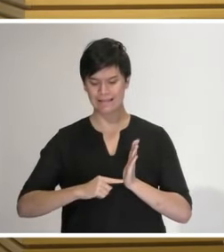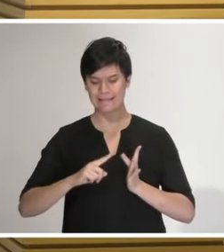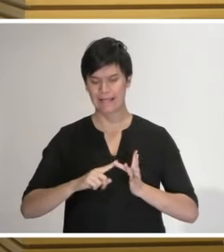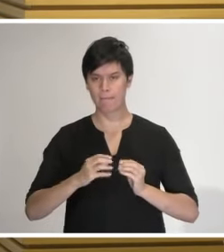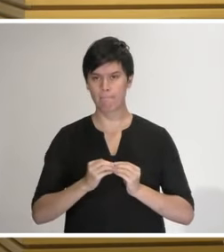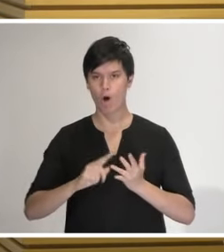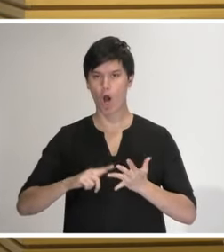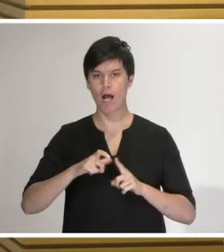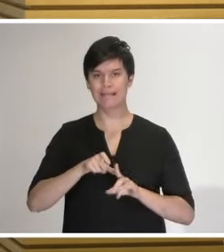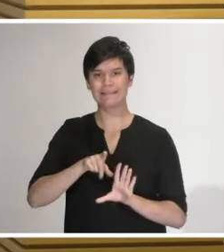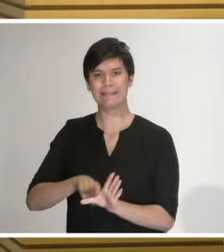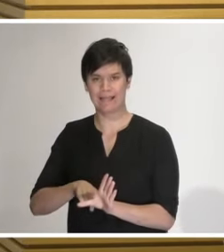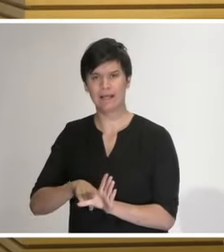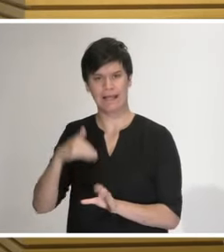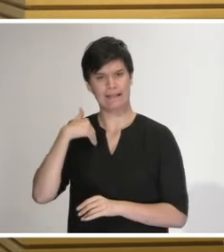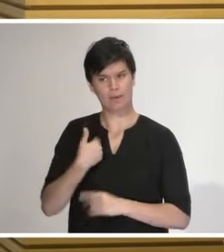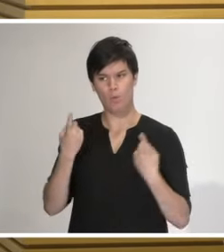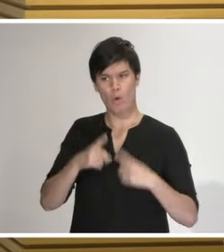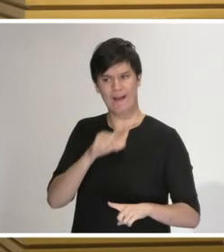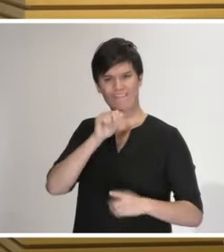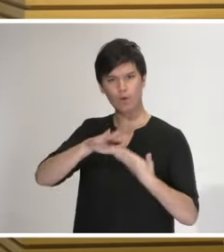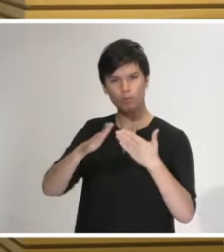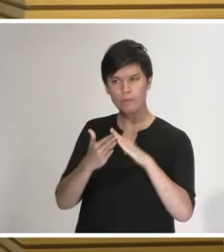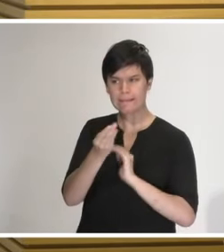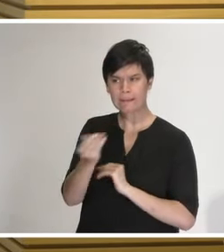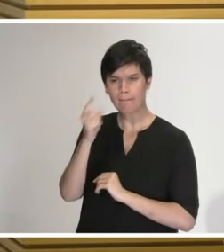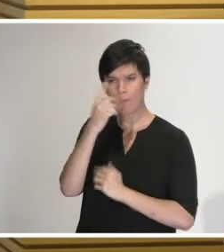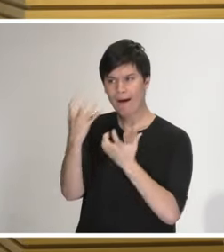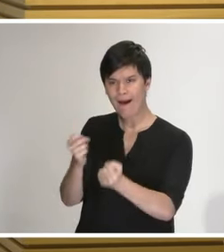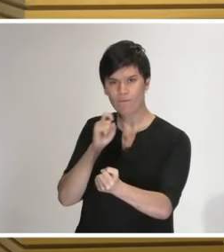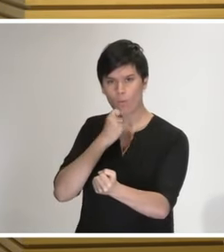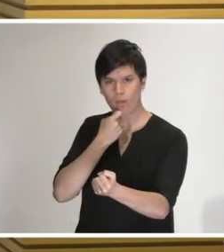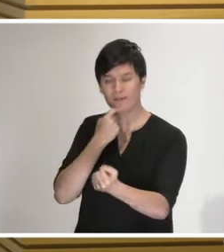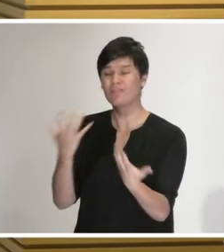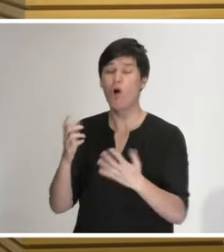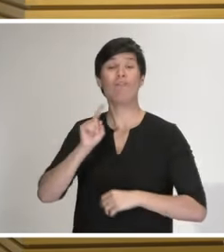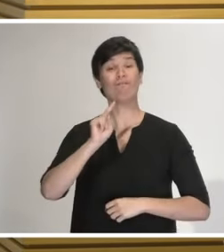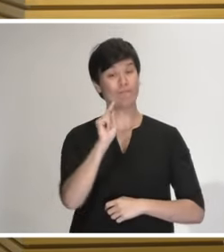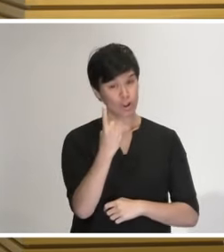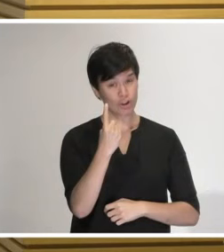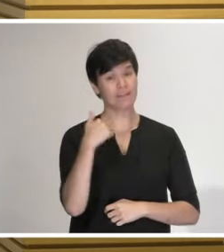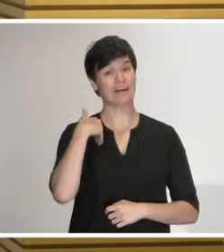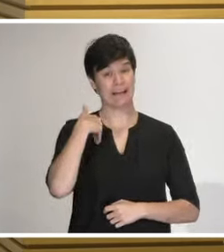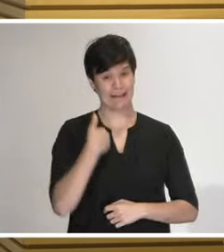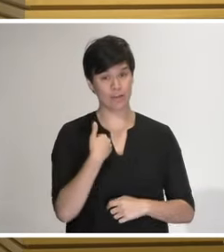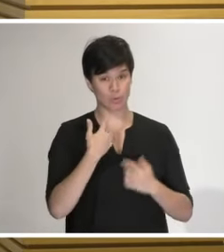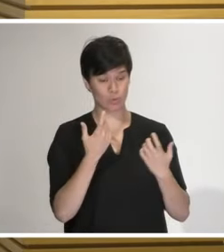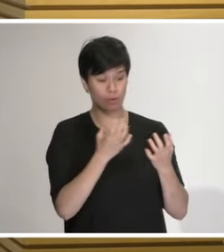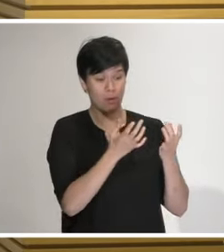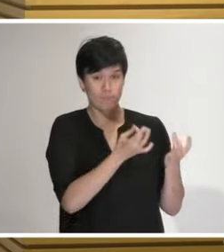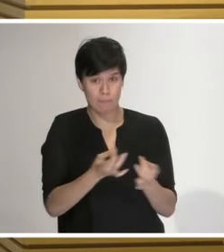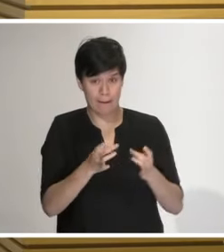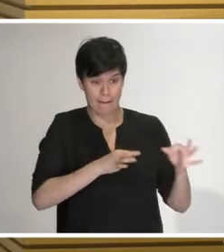it's a phasing. It's a phasing thing where we do this piece of work first, and then we do the plan for a more